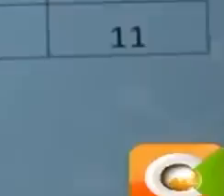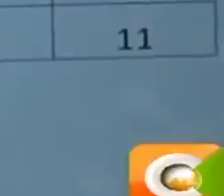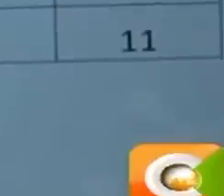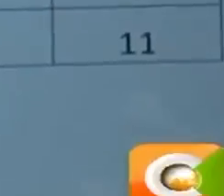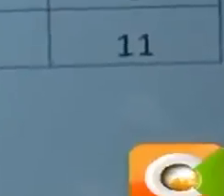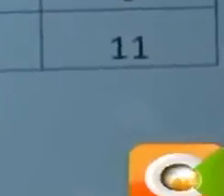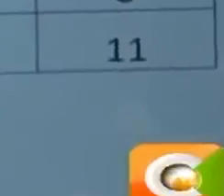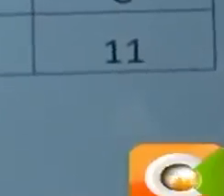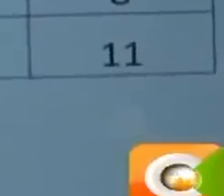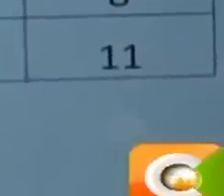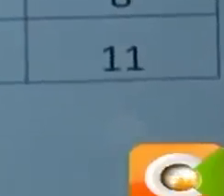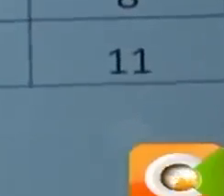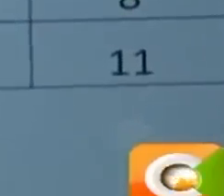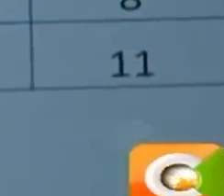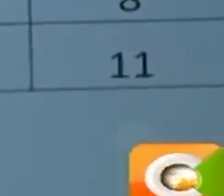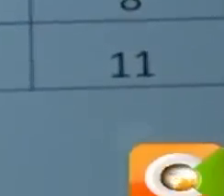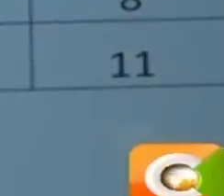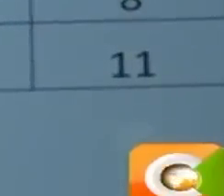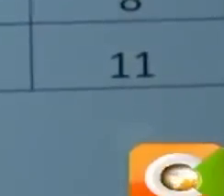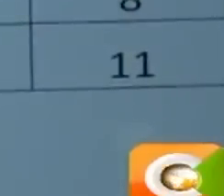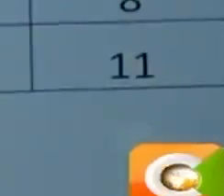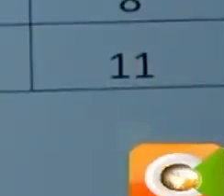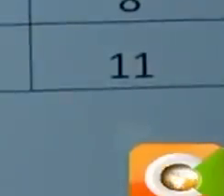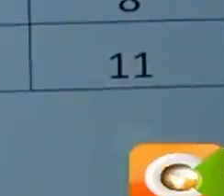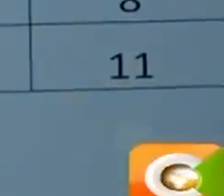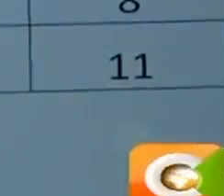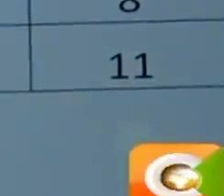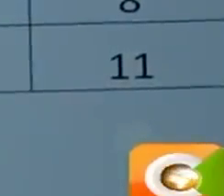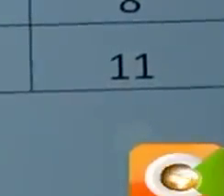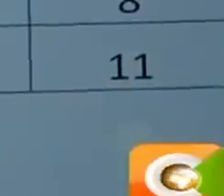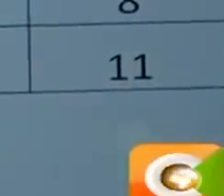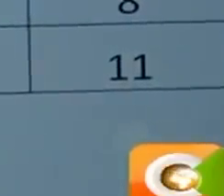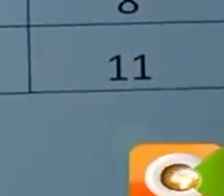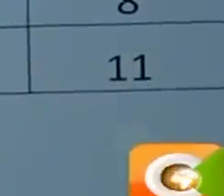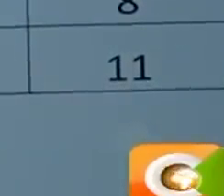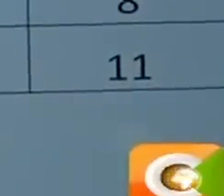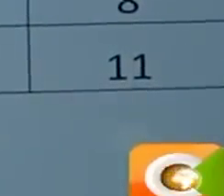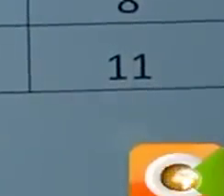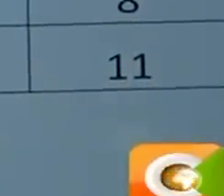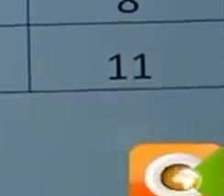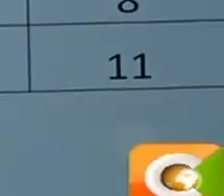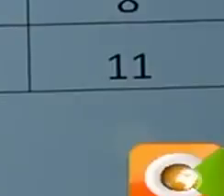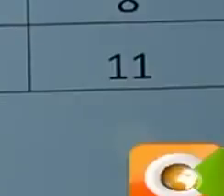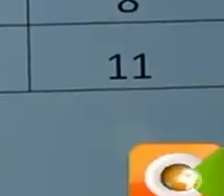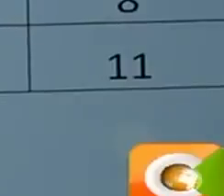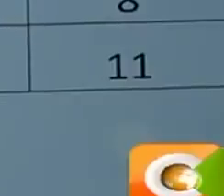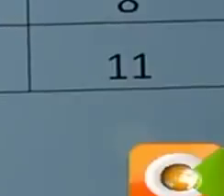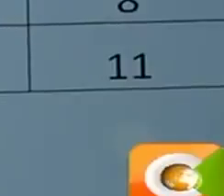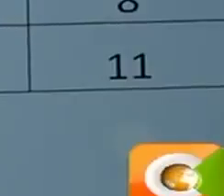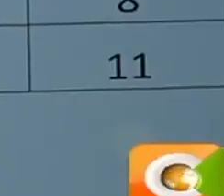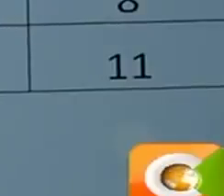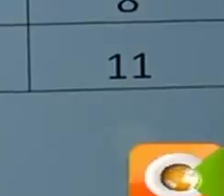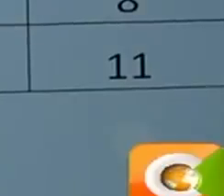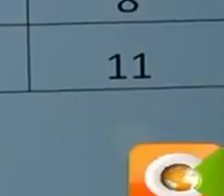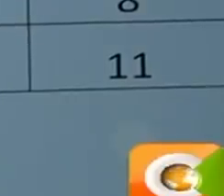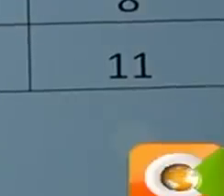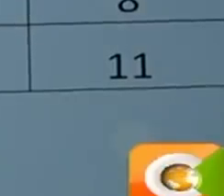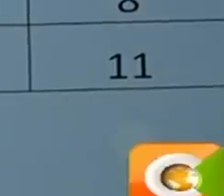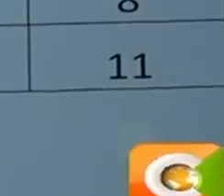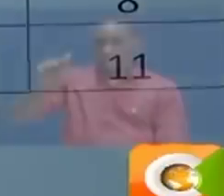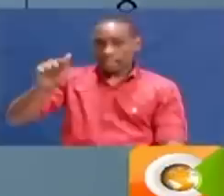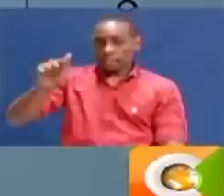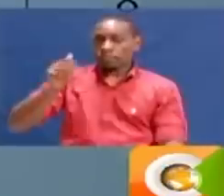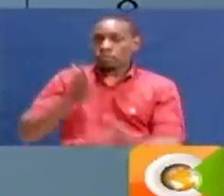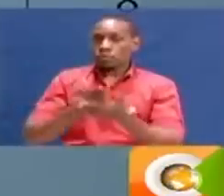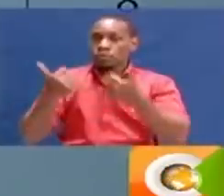back to the same source. Again, Mombasa, KPA has been a big challenge. We believe